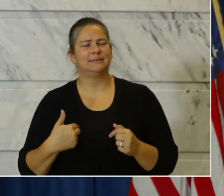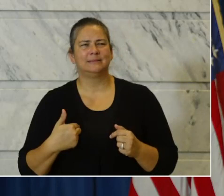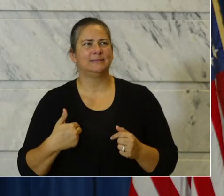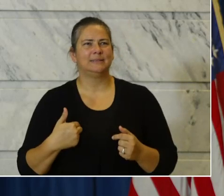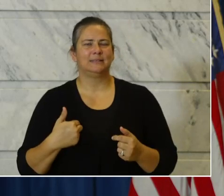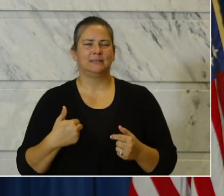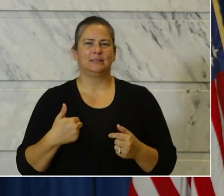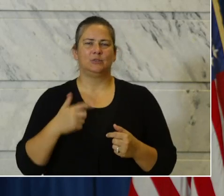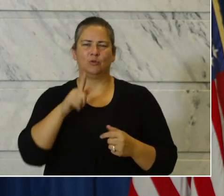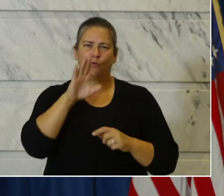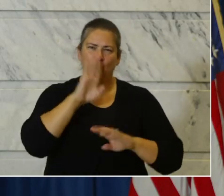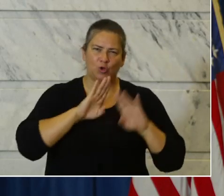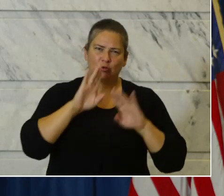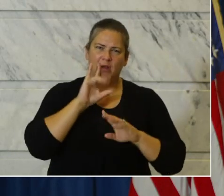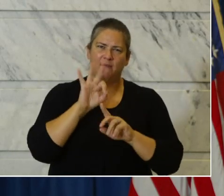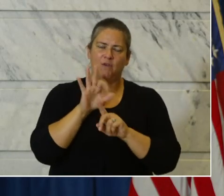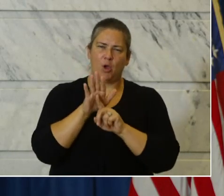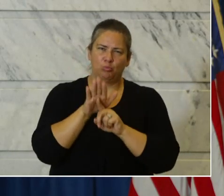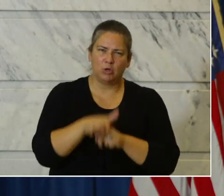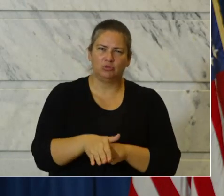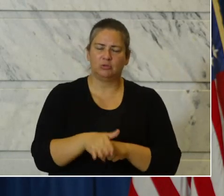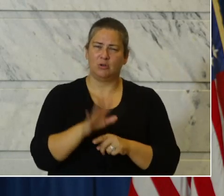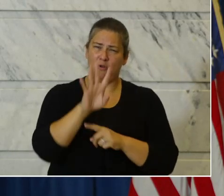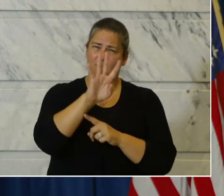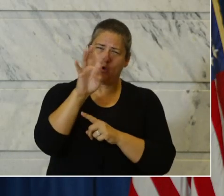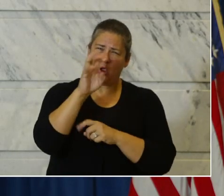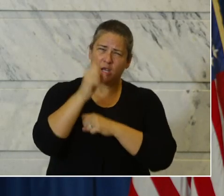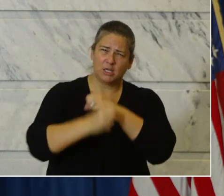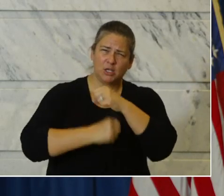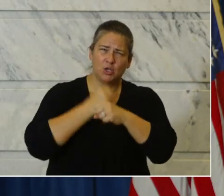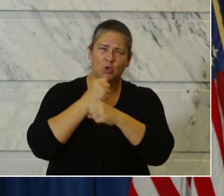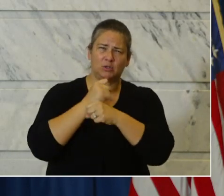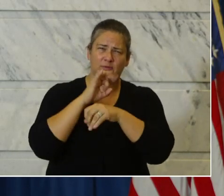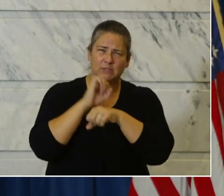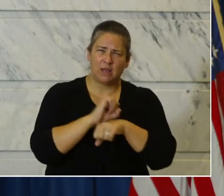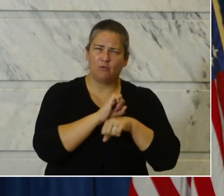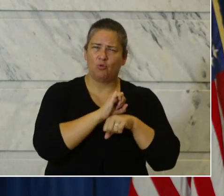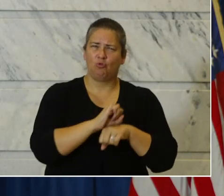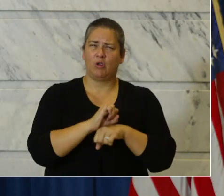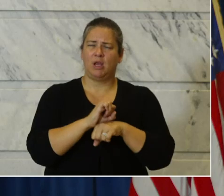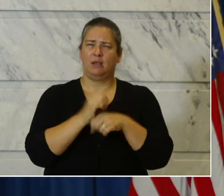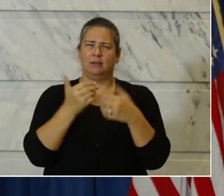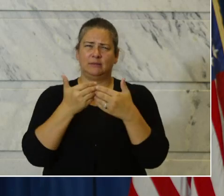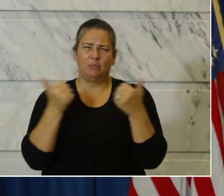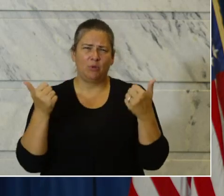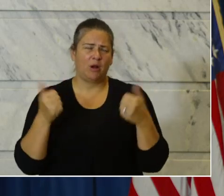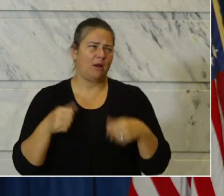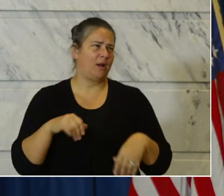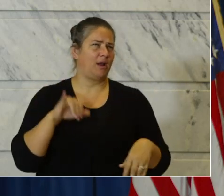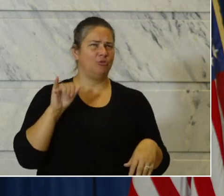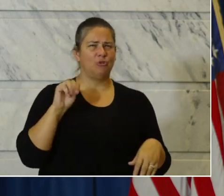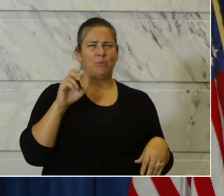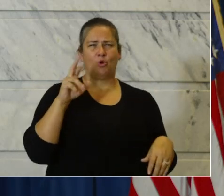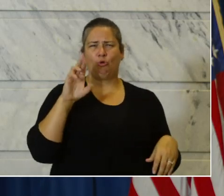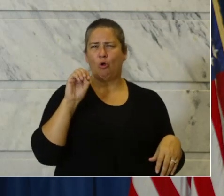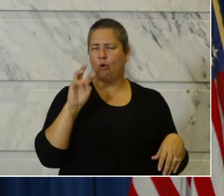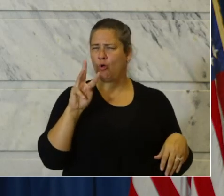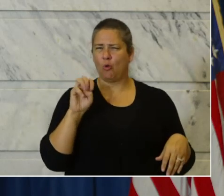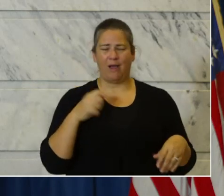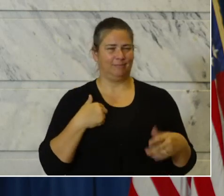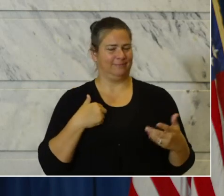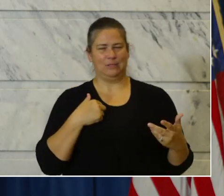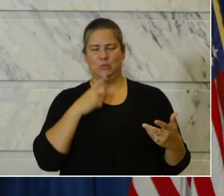oppression, of 400 years of slavery, segregation, Jim Crow. I'll never be able to